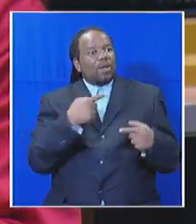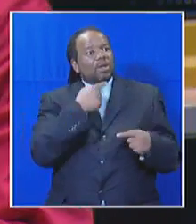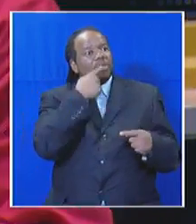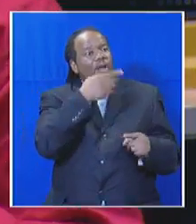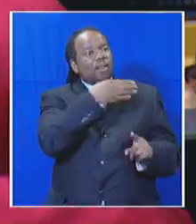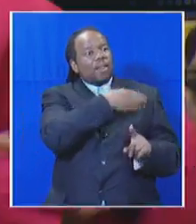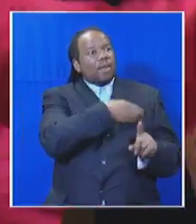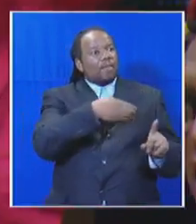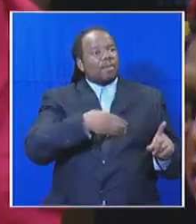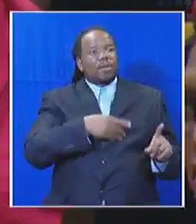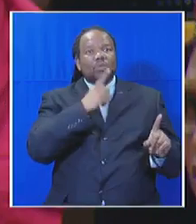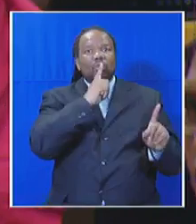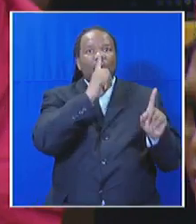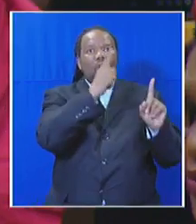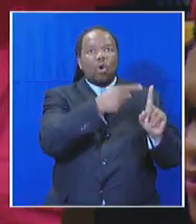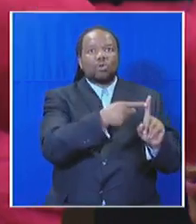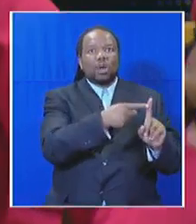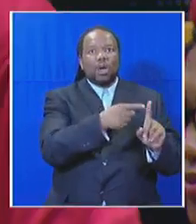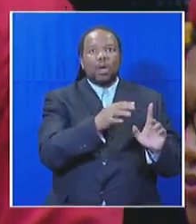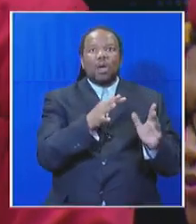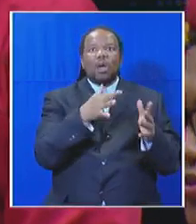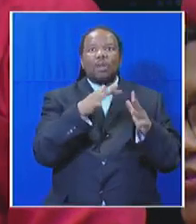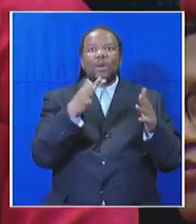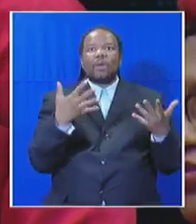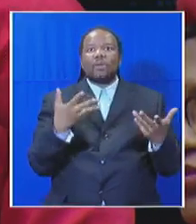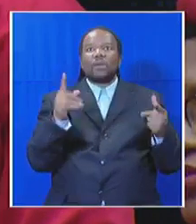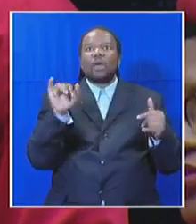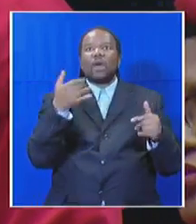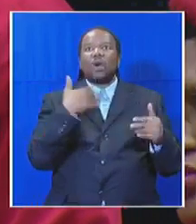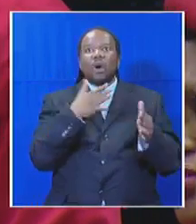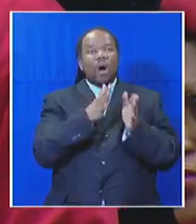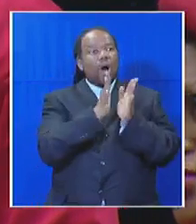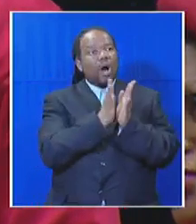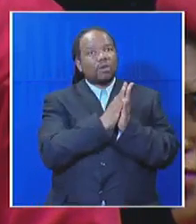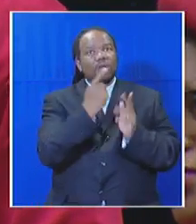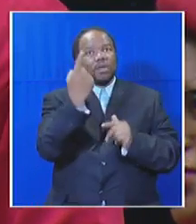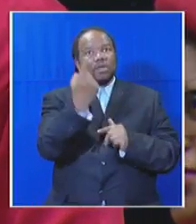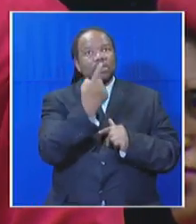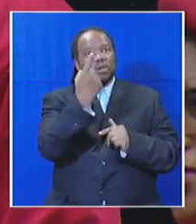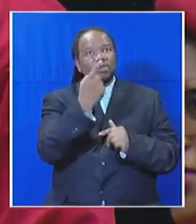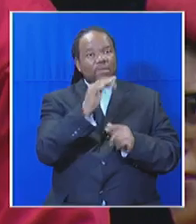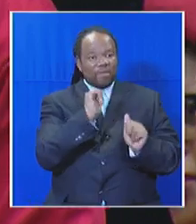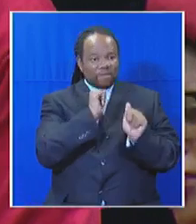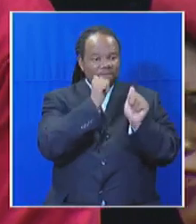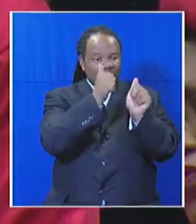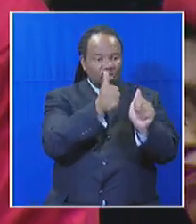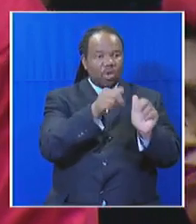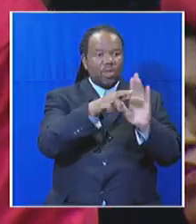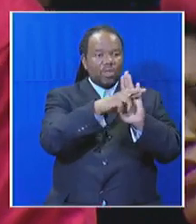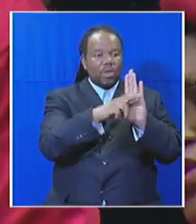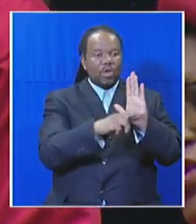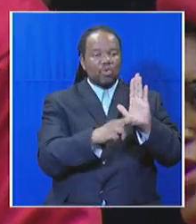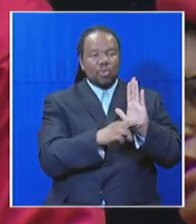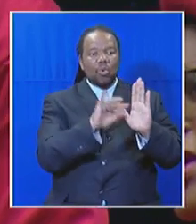Honorable out of order. Dozie. Or we're going to get those securities to remove him here. If he's not going to abide by the rules. Honorable You Dozie. can't speak to